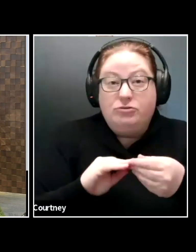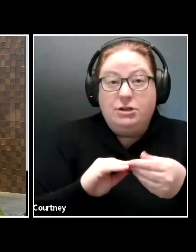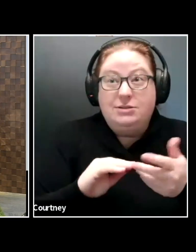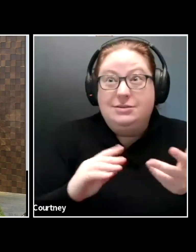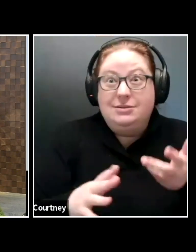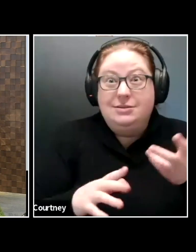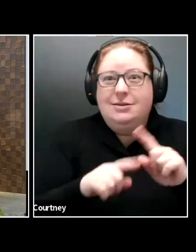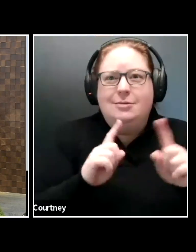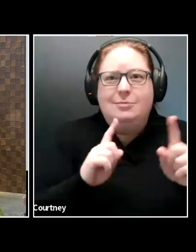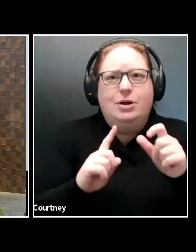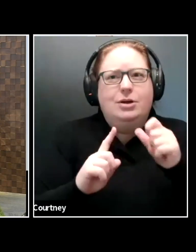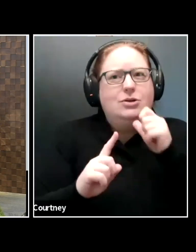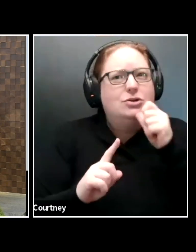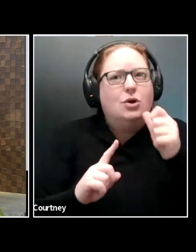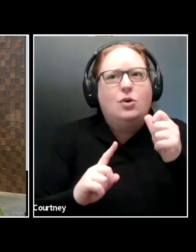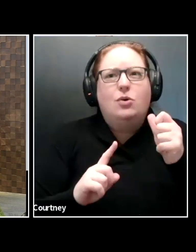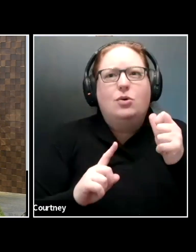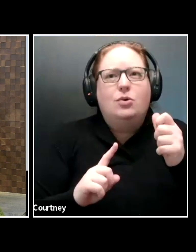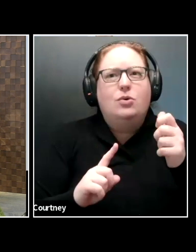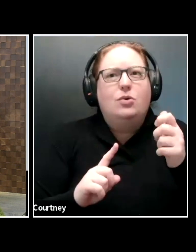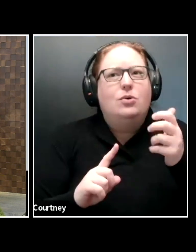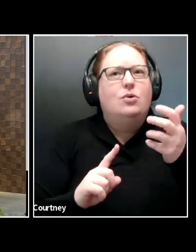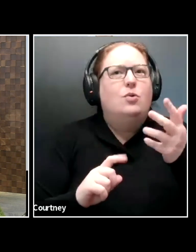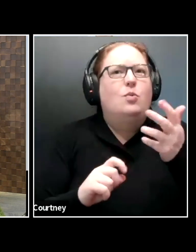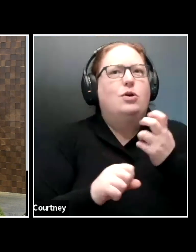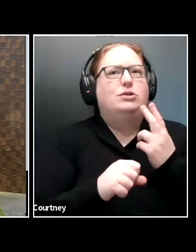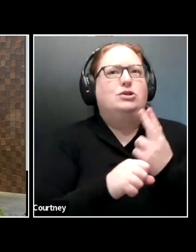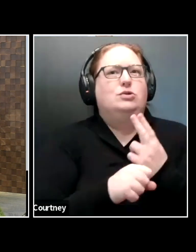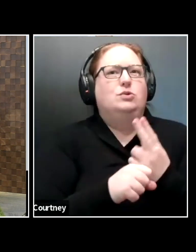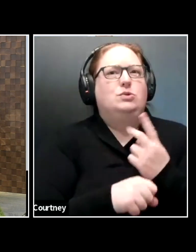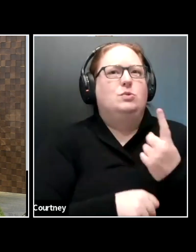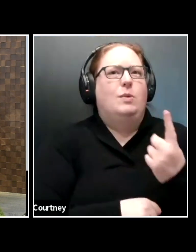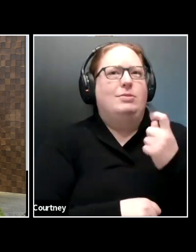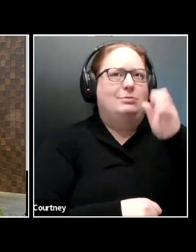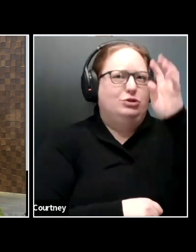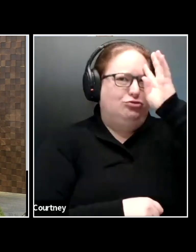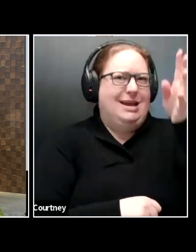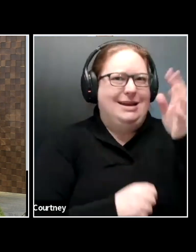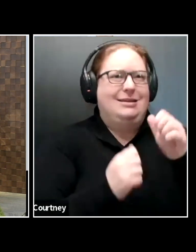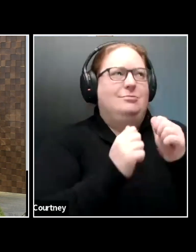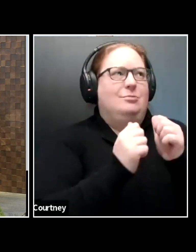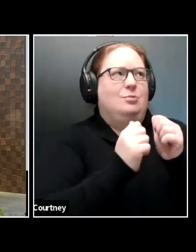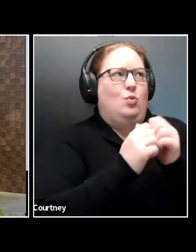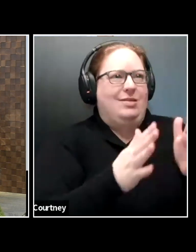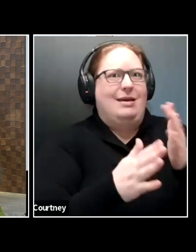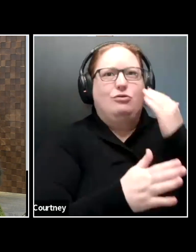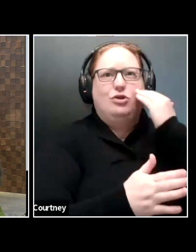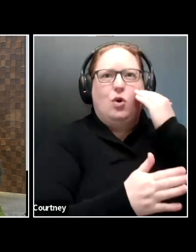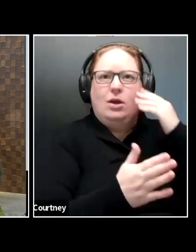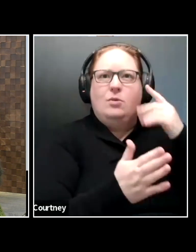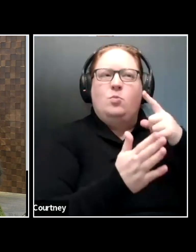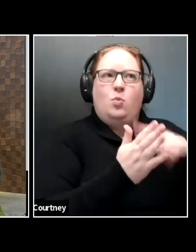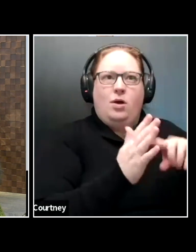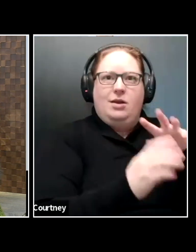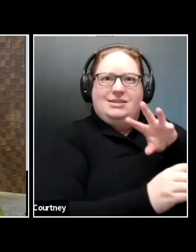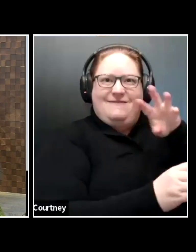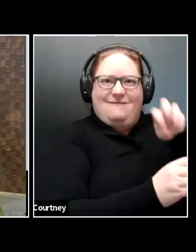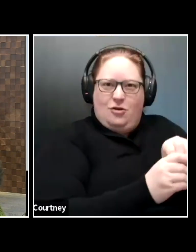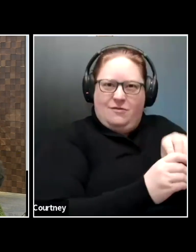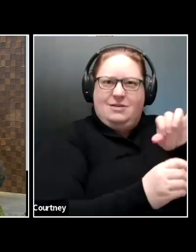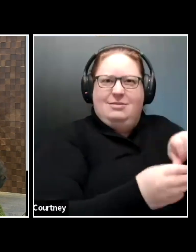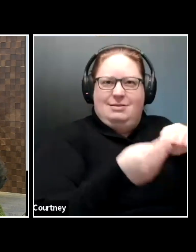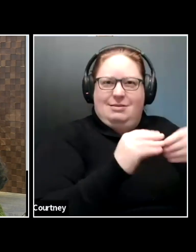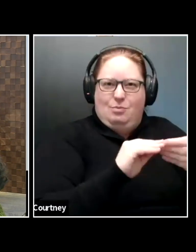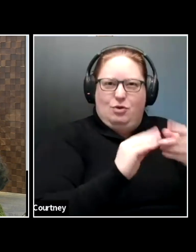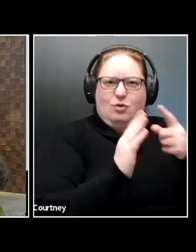don't necessarily want to use one that was created without knowing what went into it. Sure, yeah, of course. And like what exactly